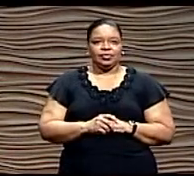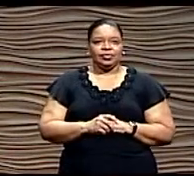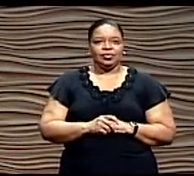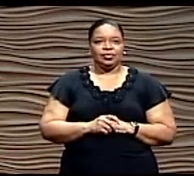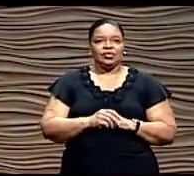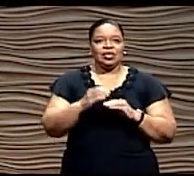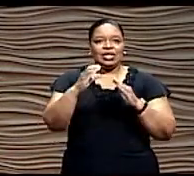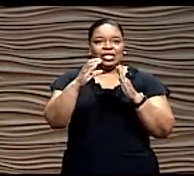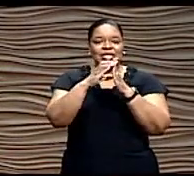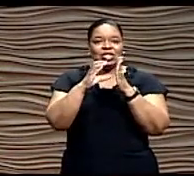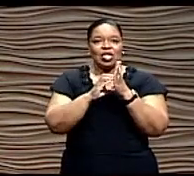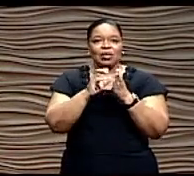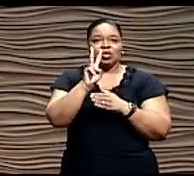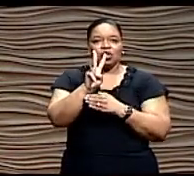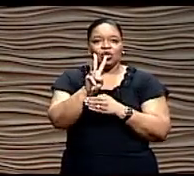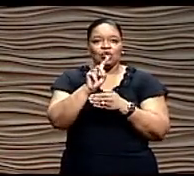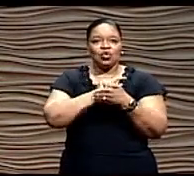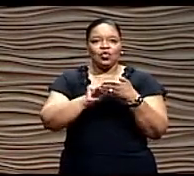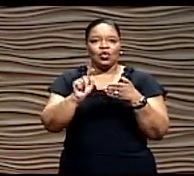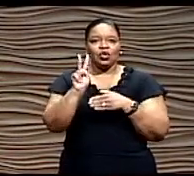to chapter 2, verse